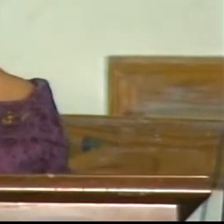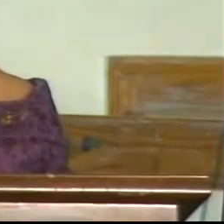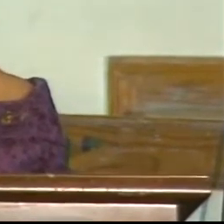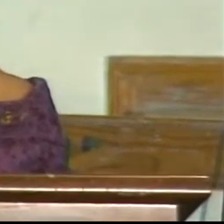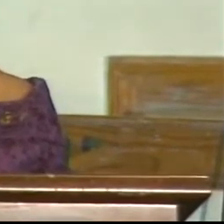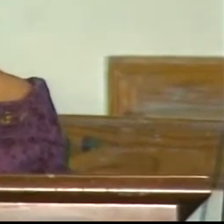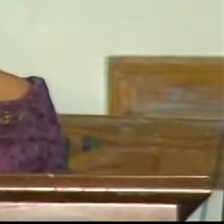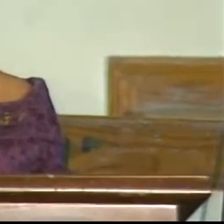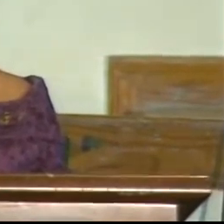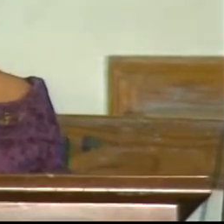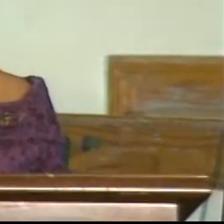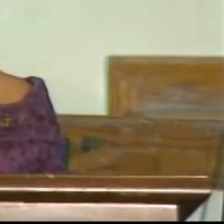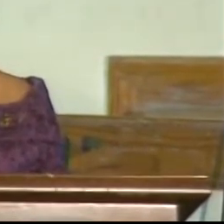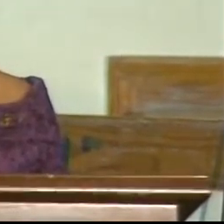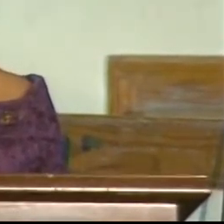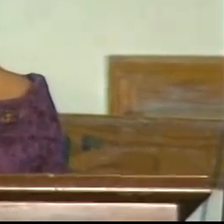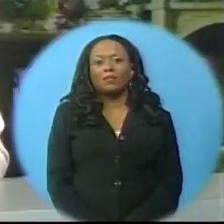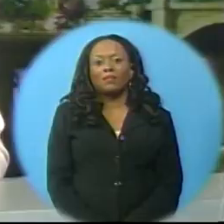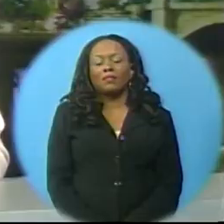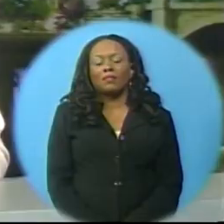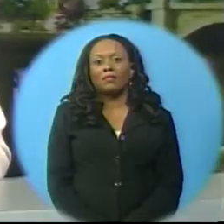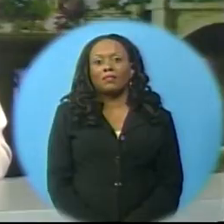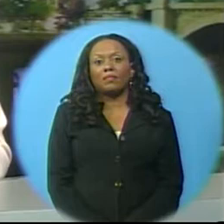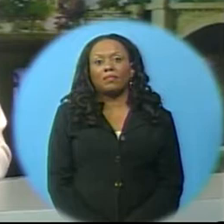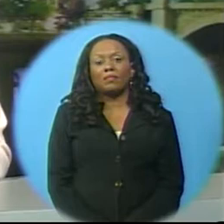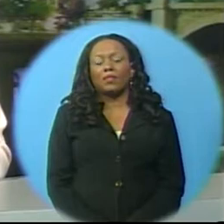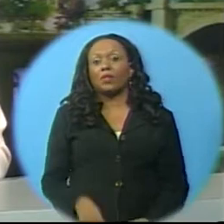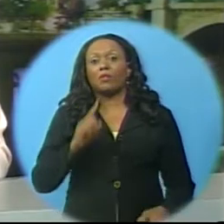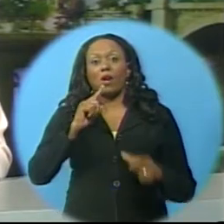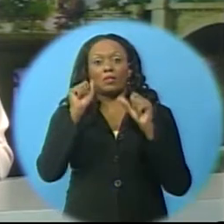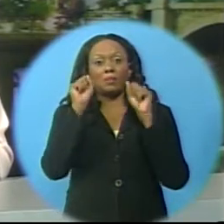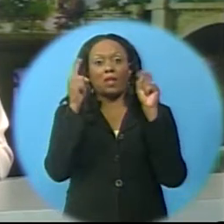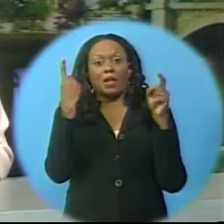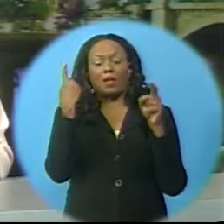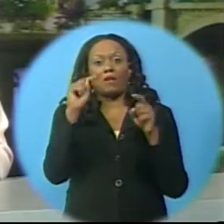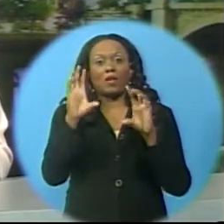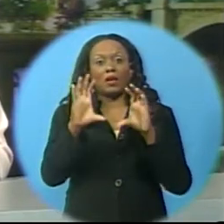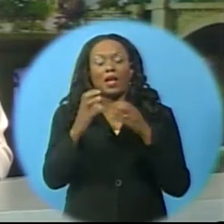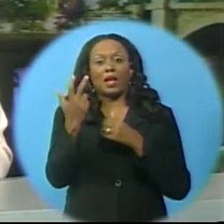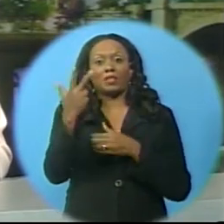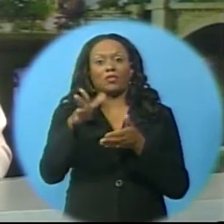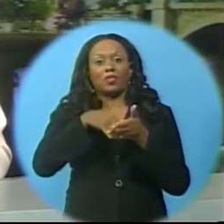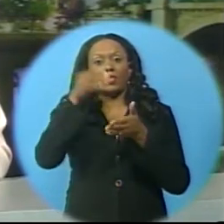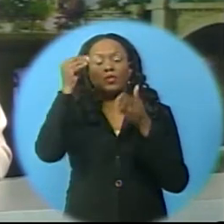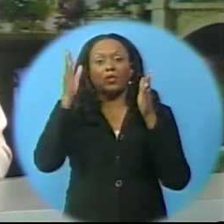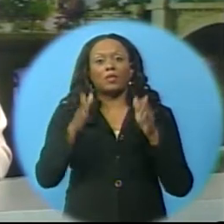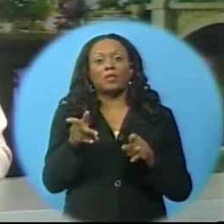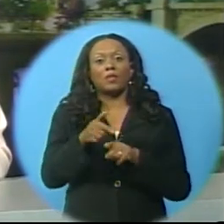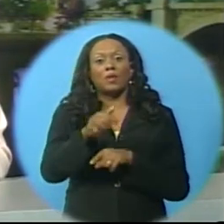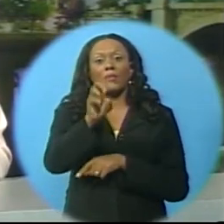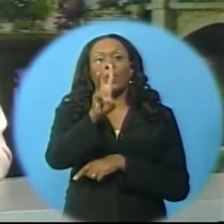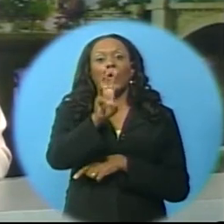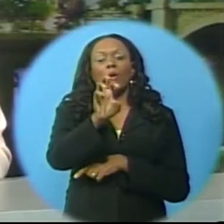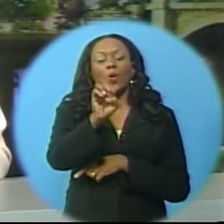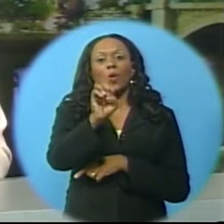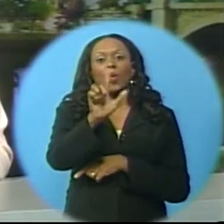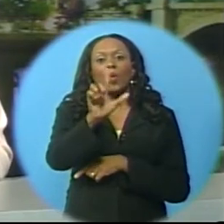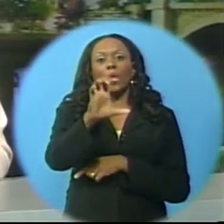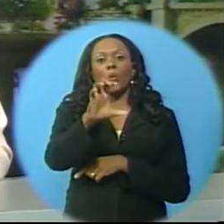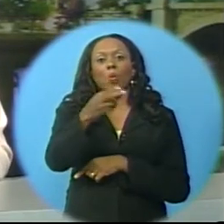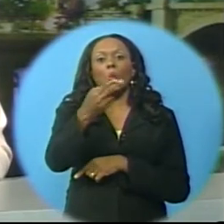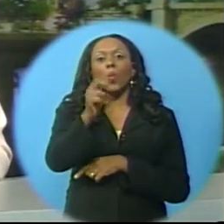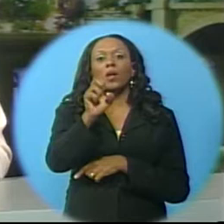plan activities To commemorate it It came as a surprise For Class 3 students Of Welch's Primary In St. Thomas